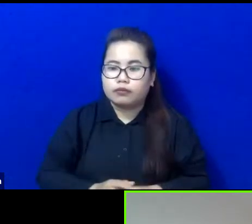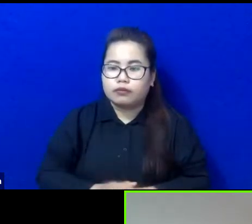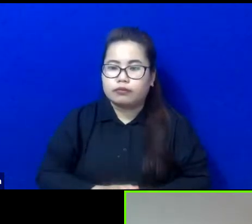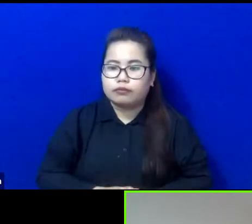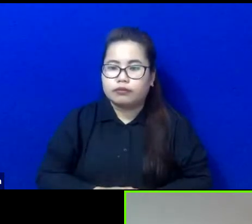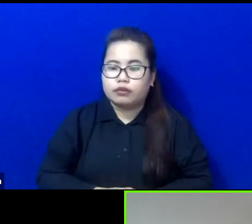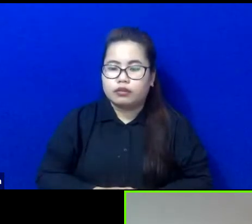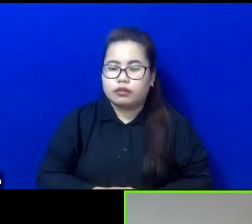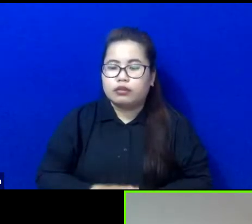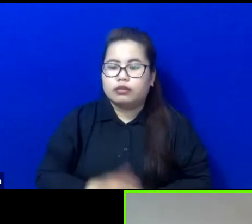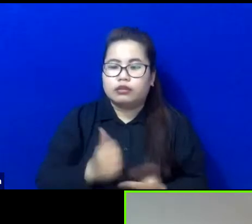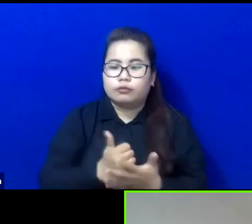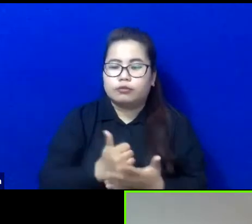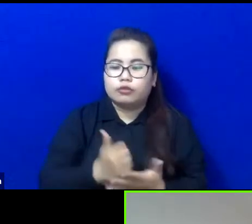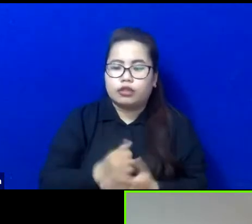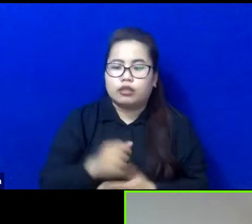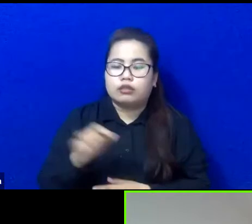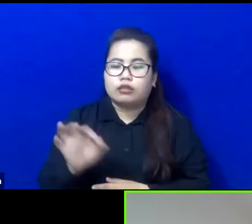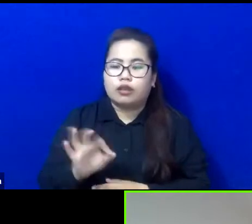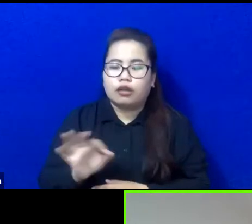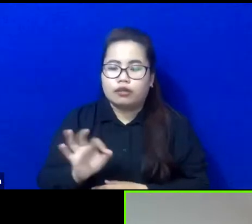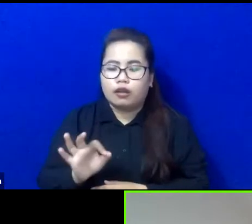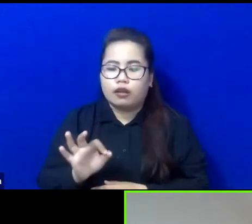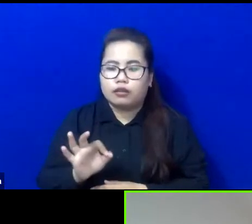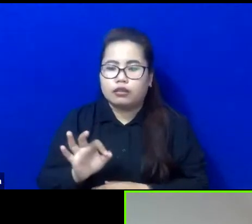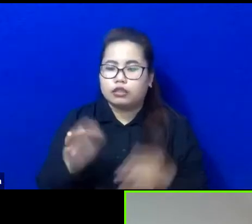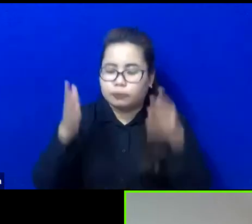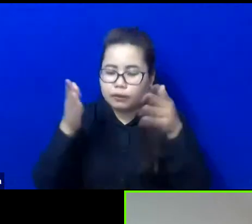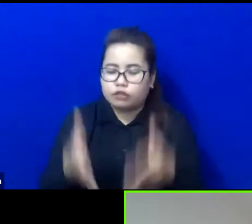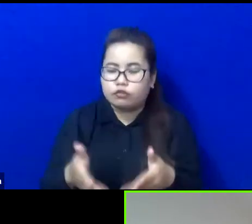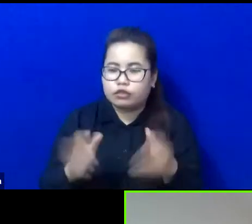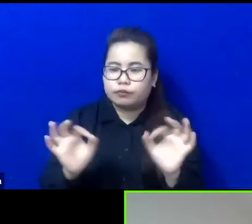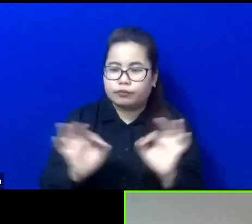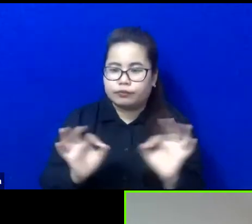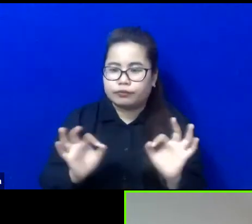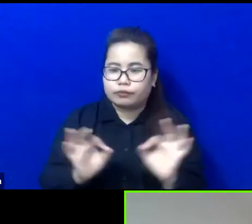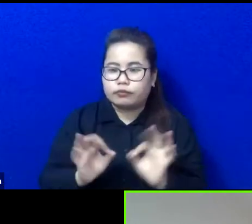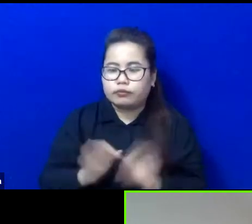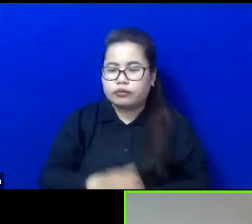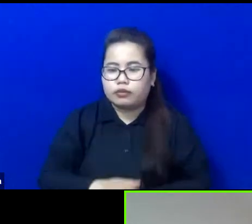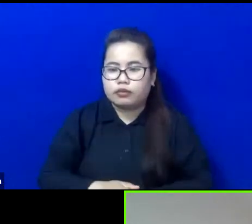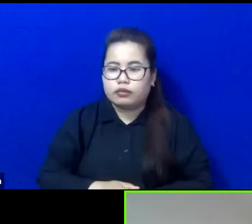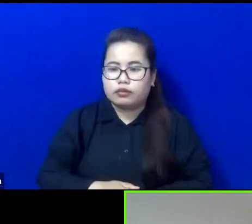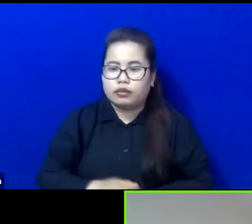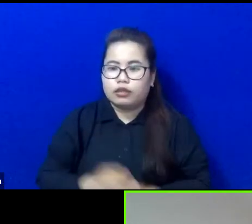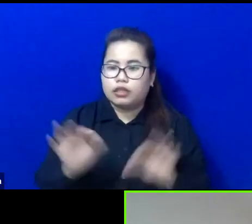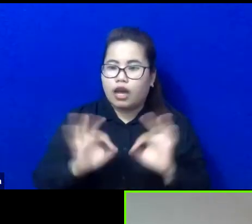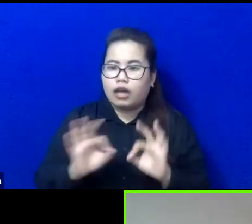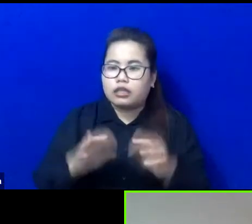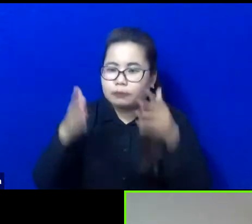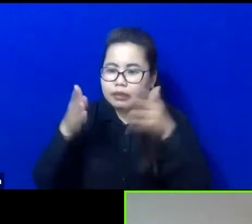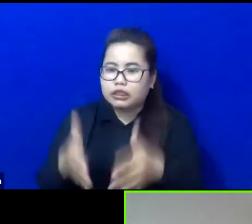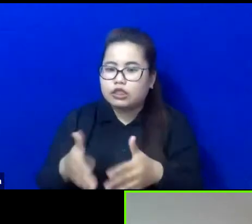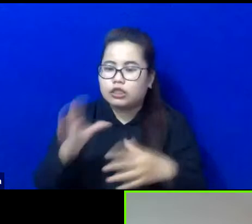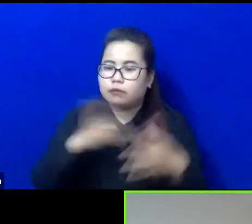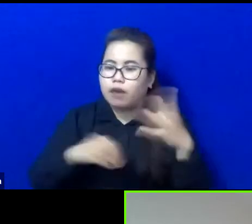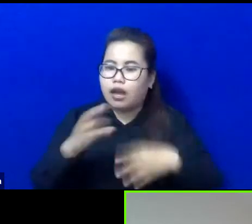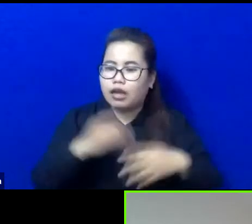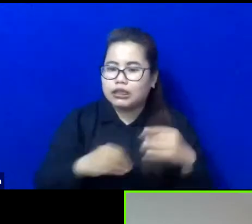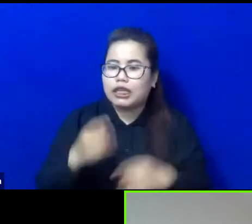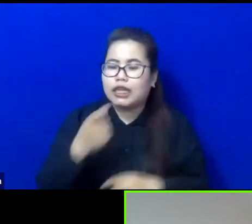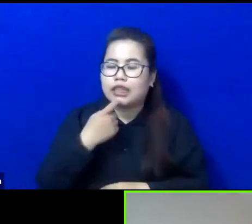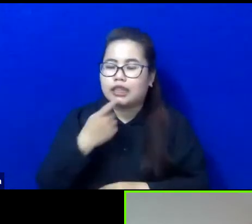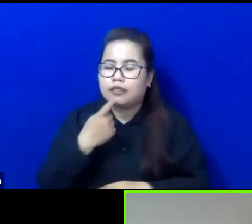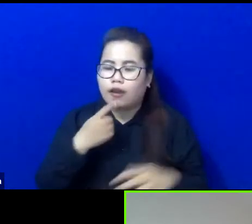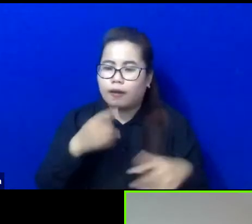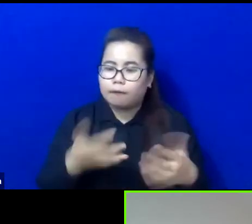I didn't discuss with workforce members about specific mental health conditions.